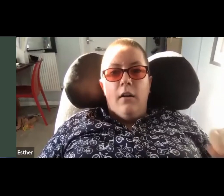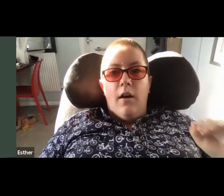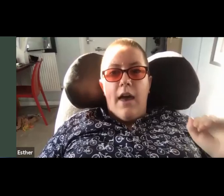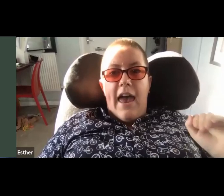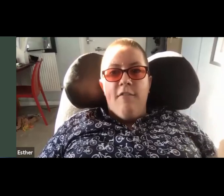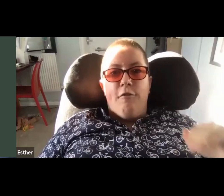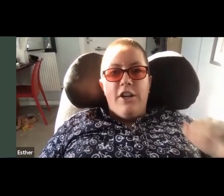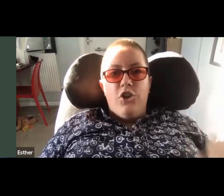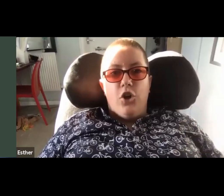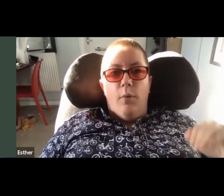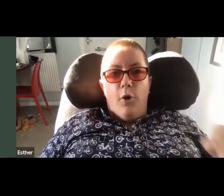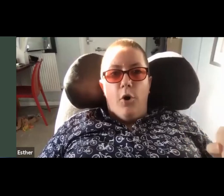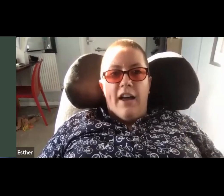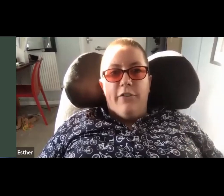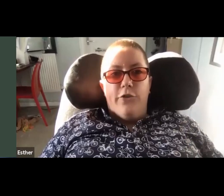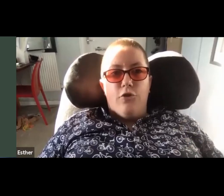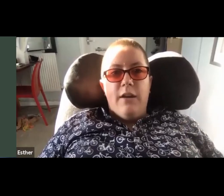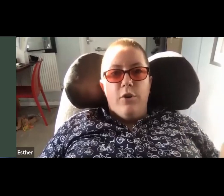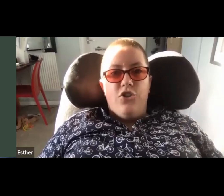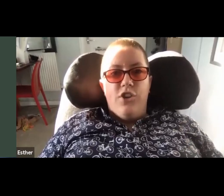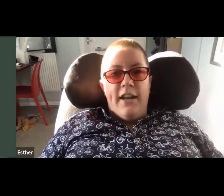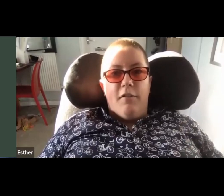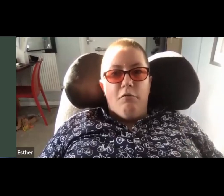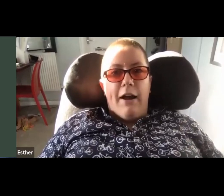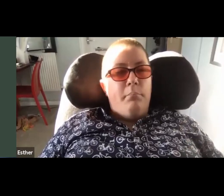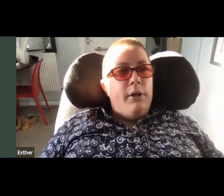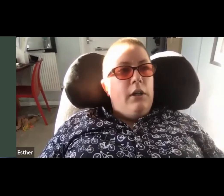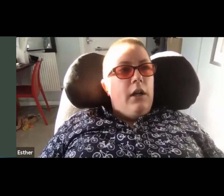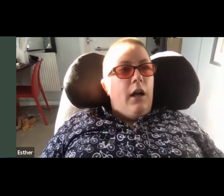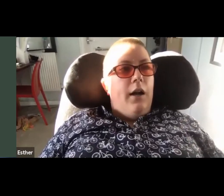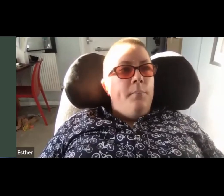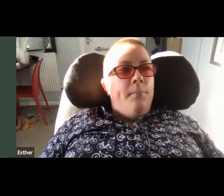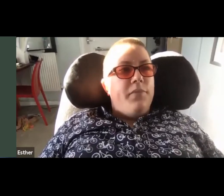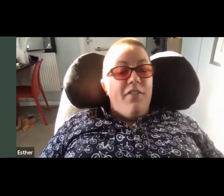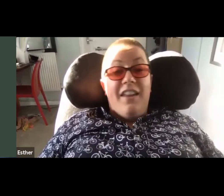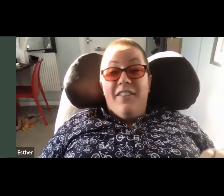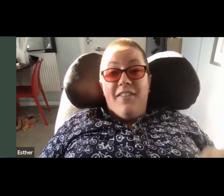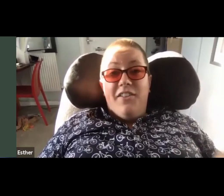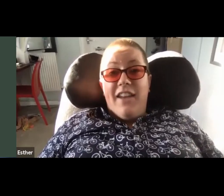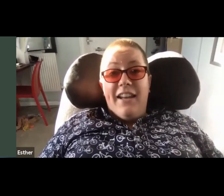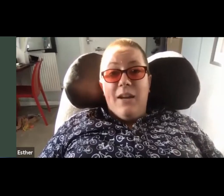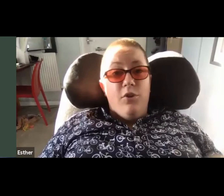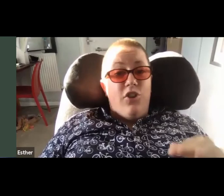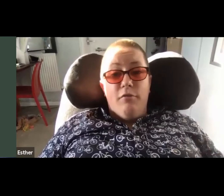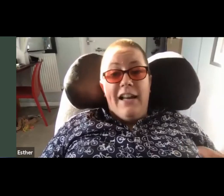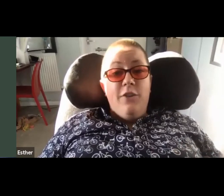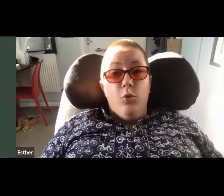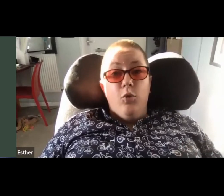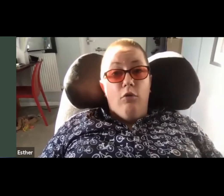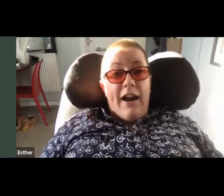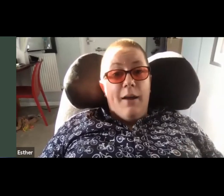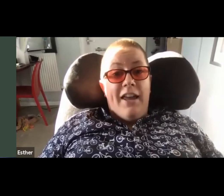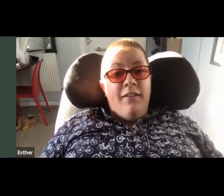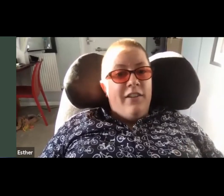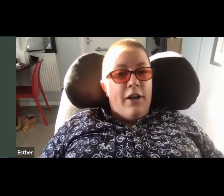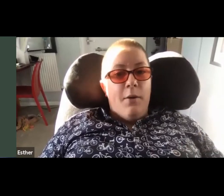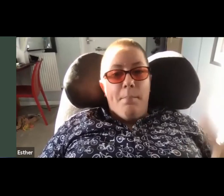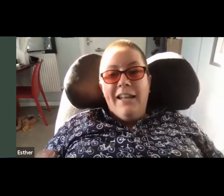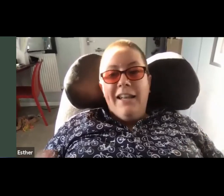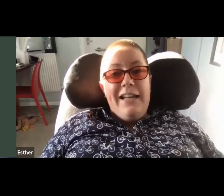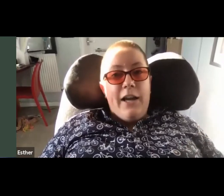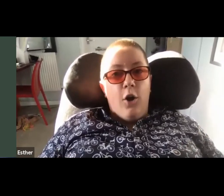suing every shop on that street which didn't have a ramp. This is a technique which I really do not recommend.